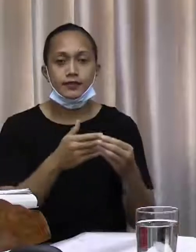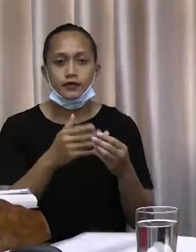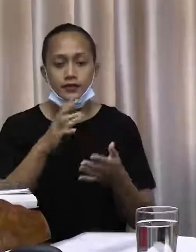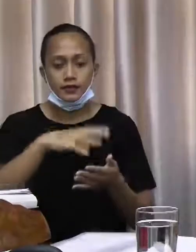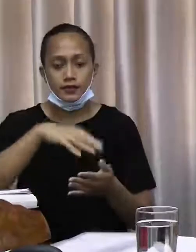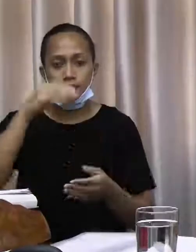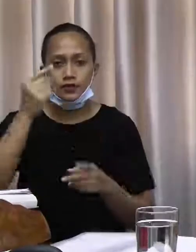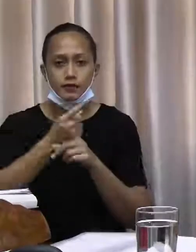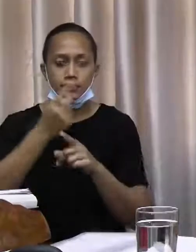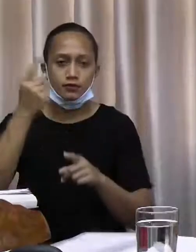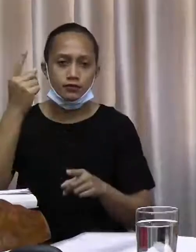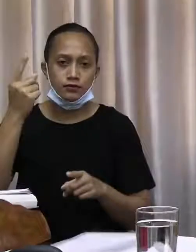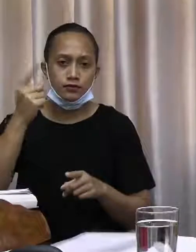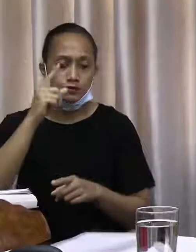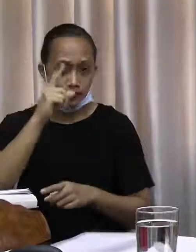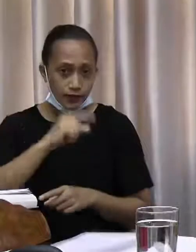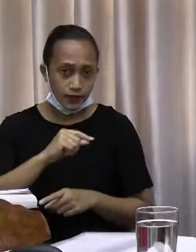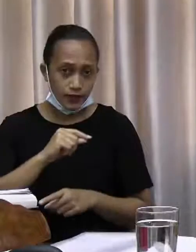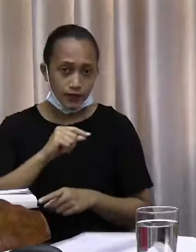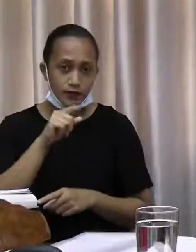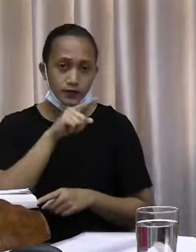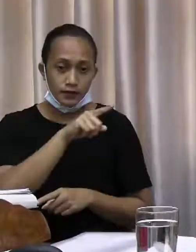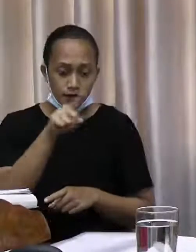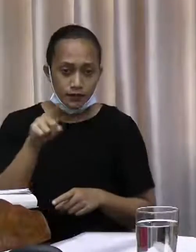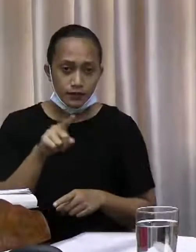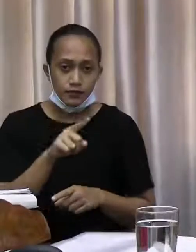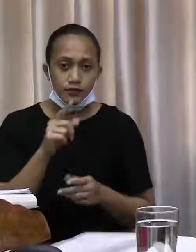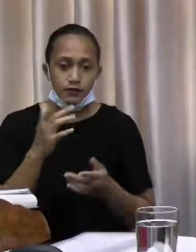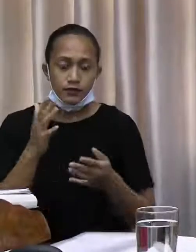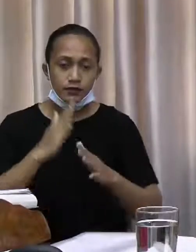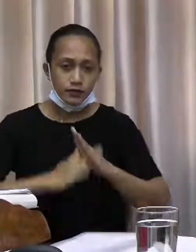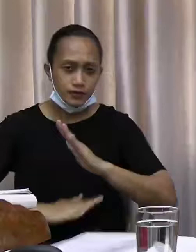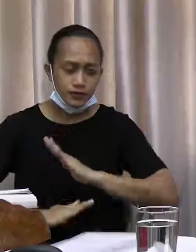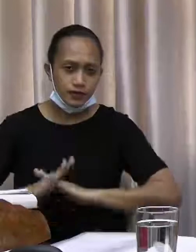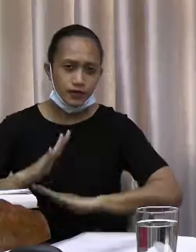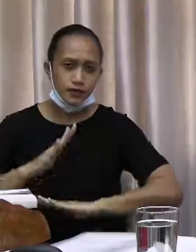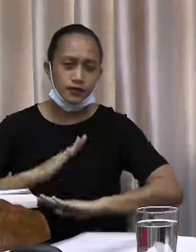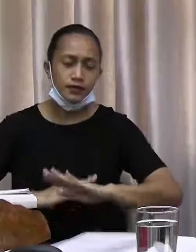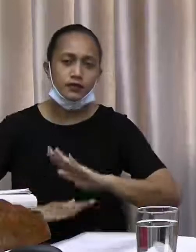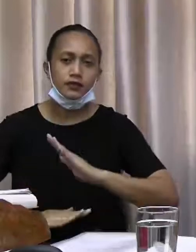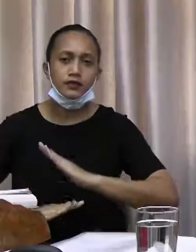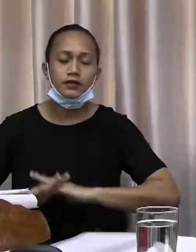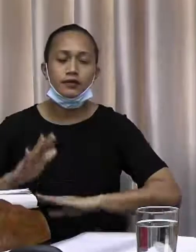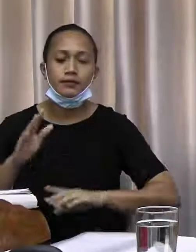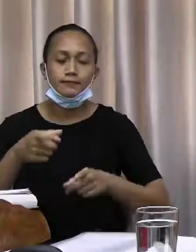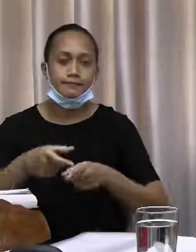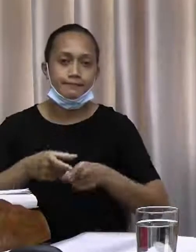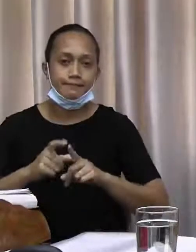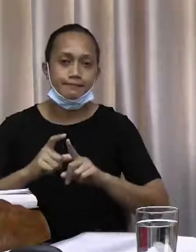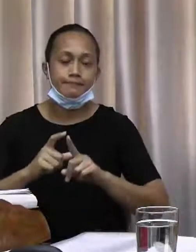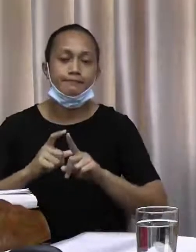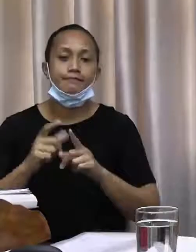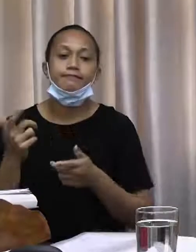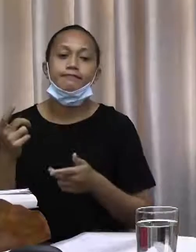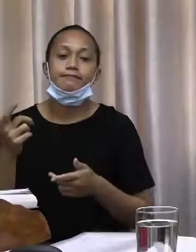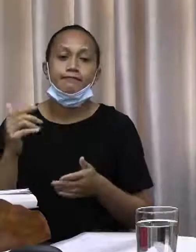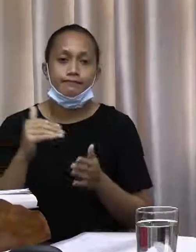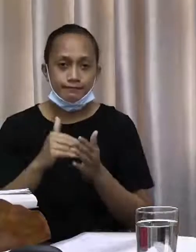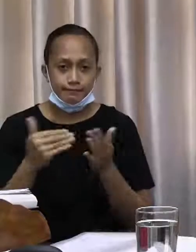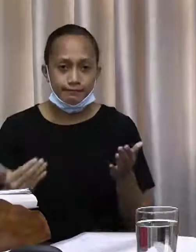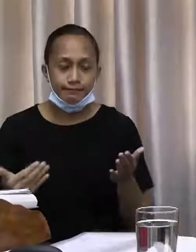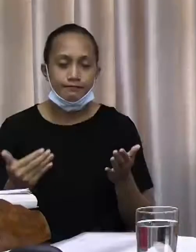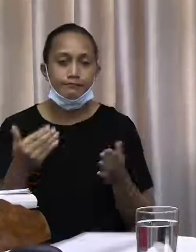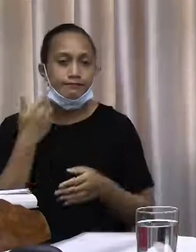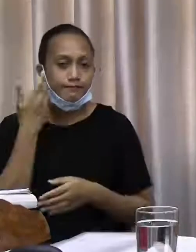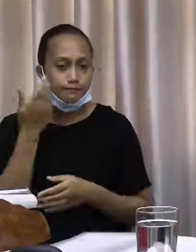o le atua. E mafai ai ona tatou oonosaʻia, faigatā e oo mai i tu